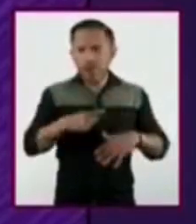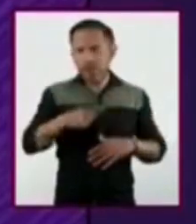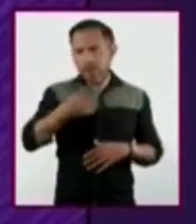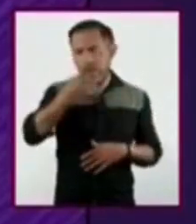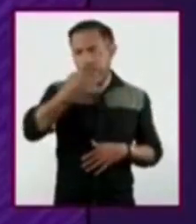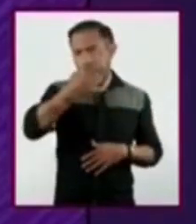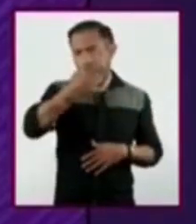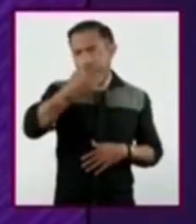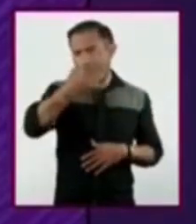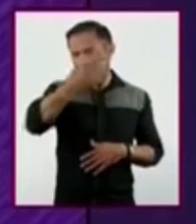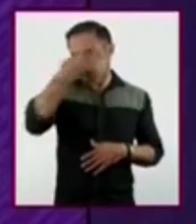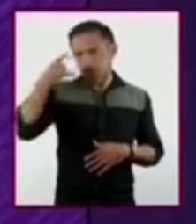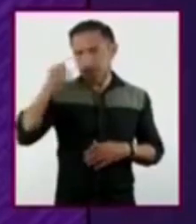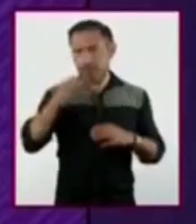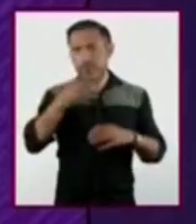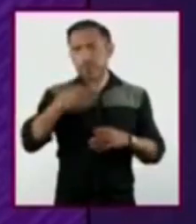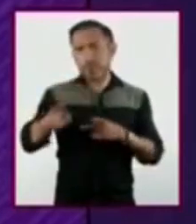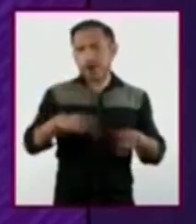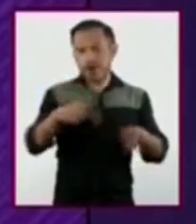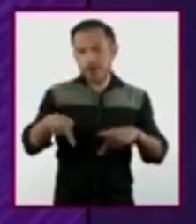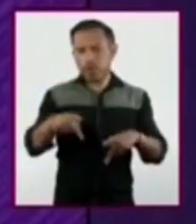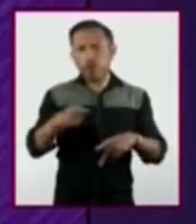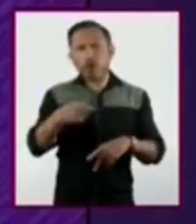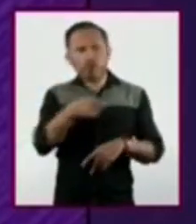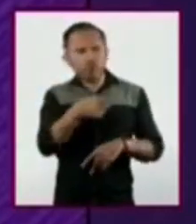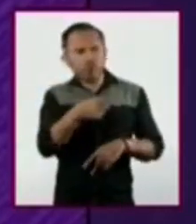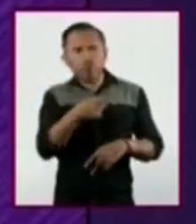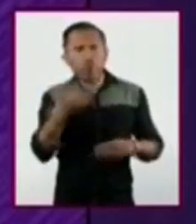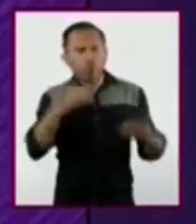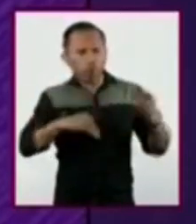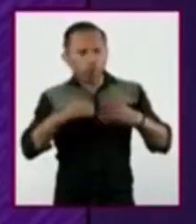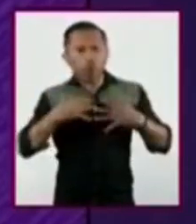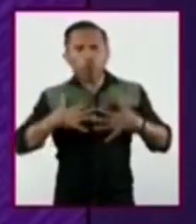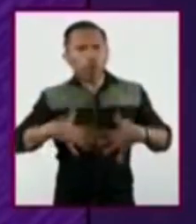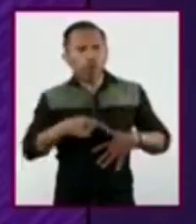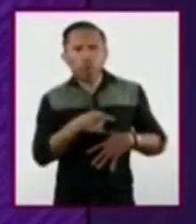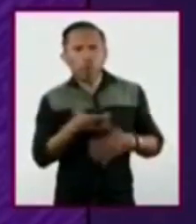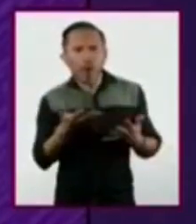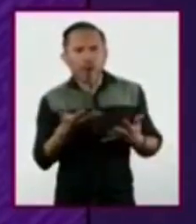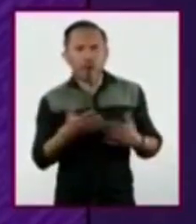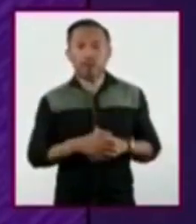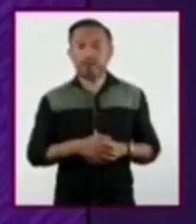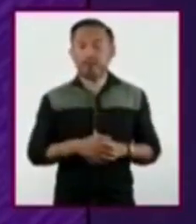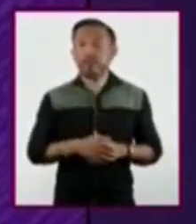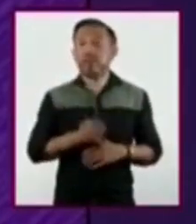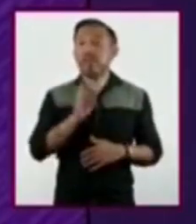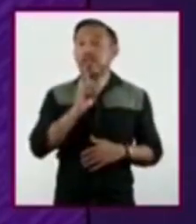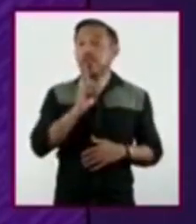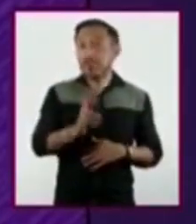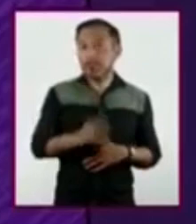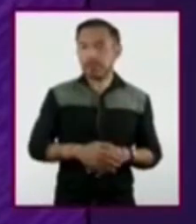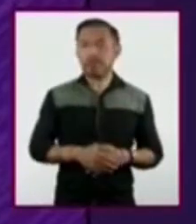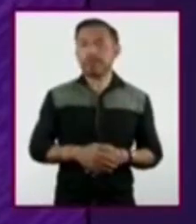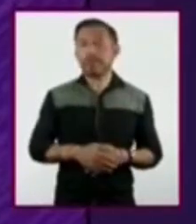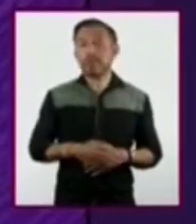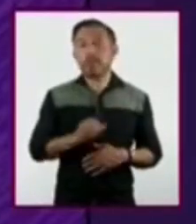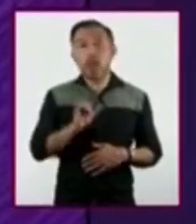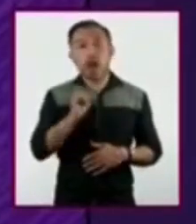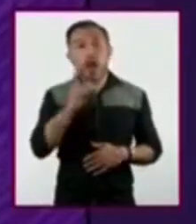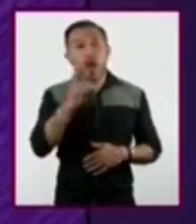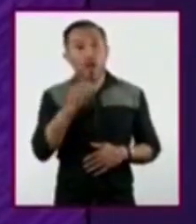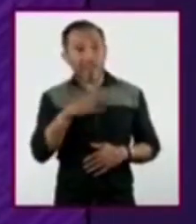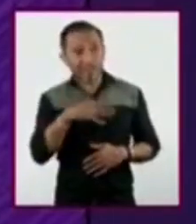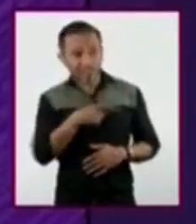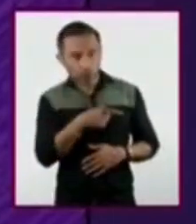¿qué lleva puesto? What's he wearing? Y las respuestas, ¿alguien es o está disfrazado